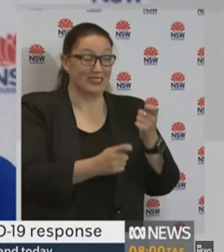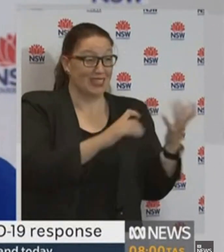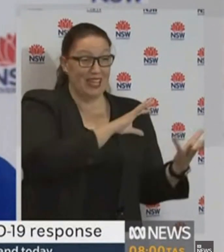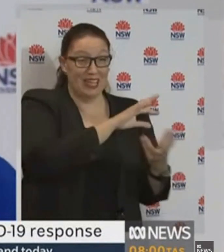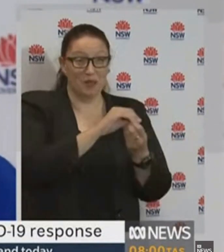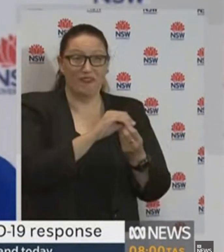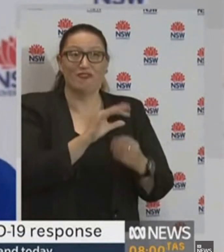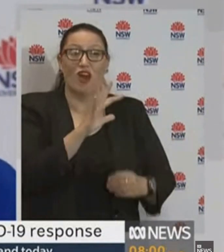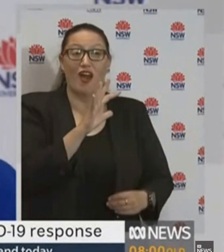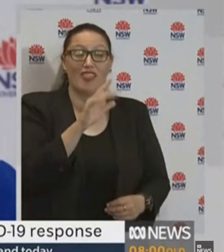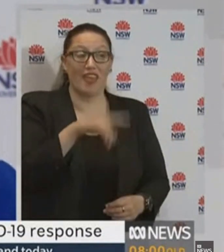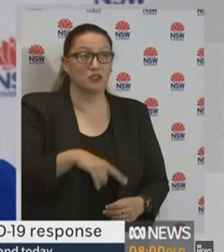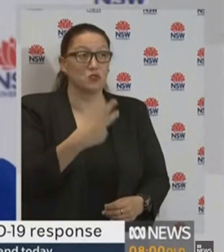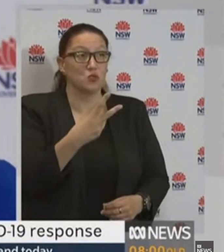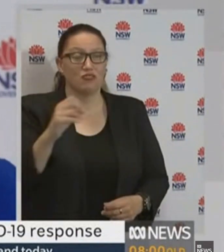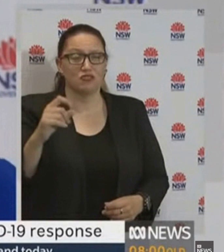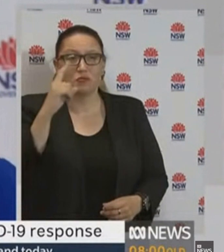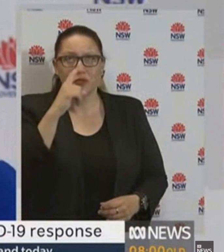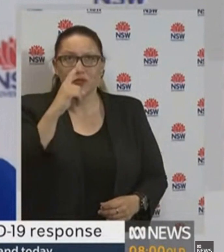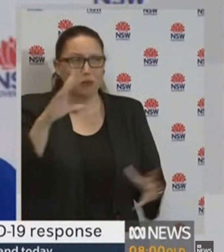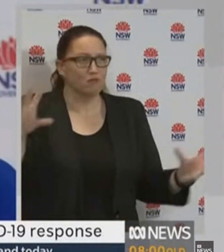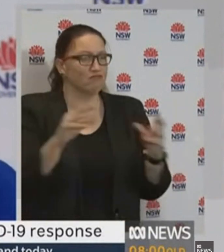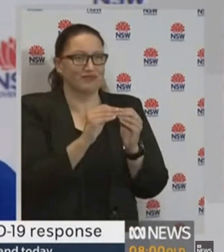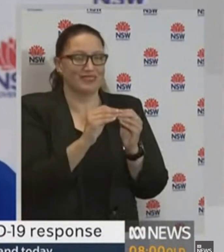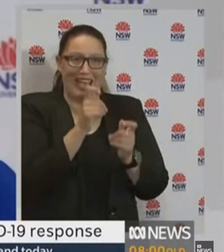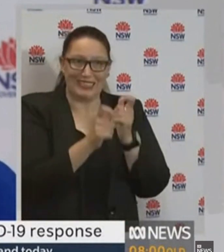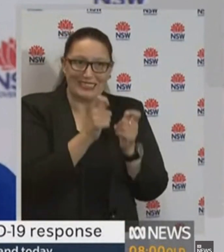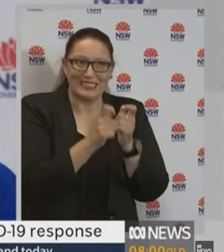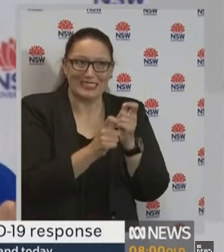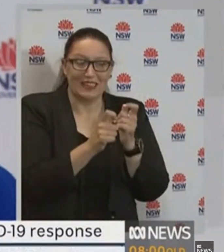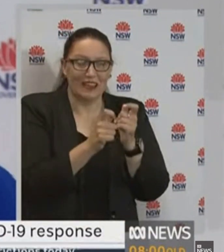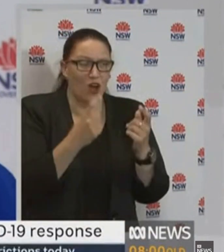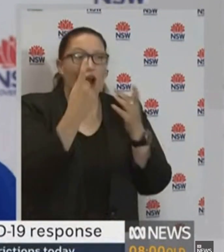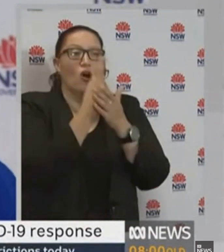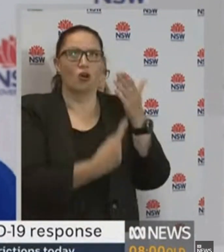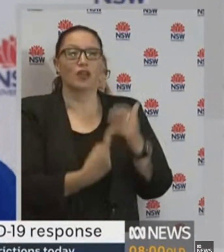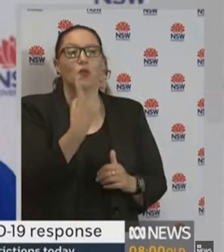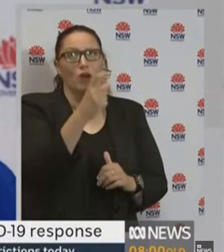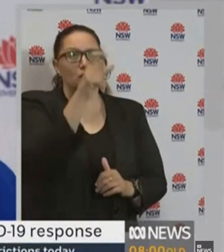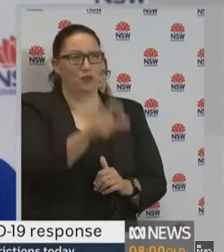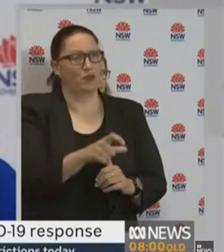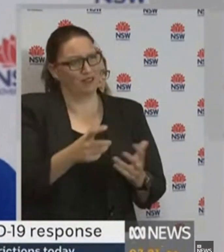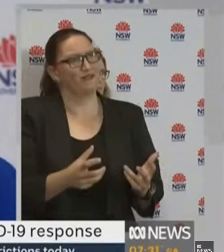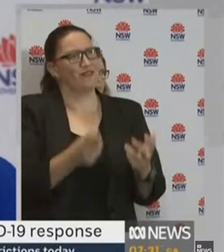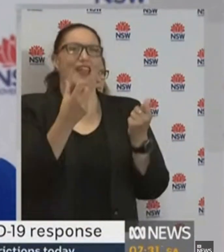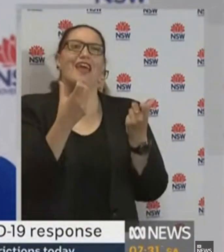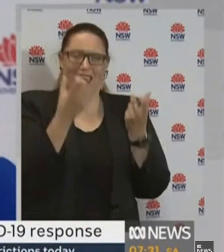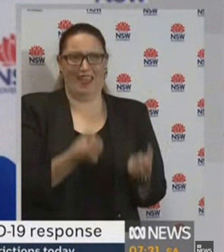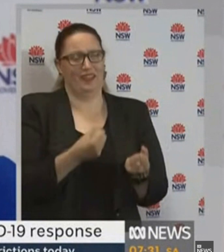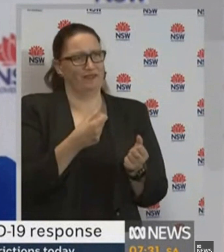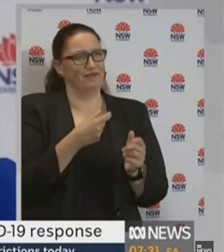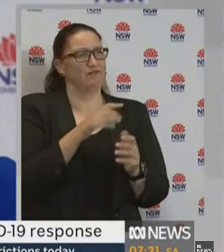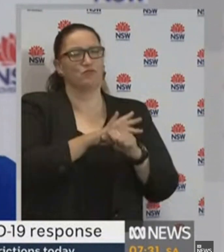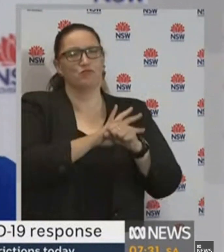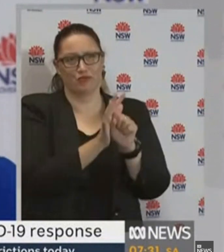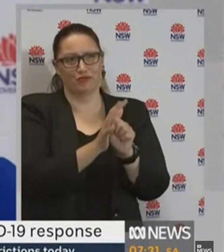always experience a dip on Mondays and Tuesdays results given the weekend, and we're really asking everybody to bump up